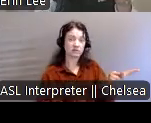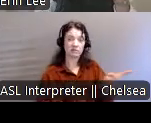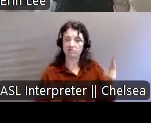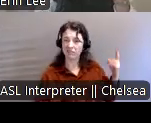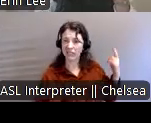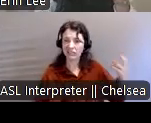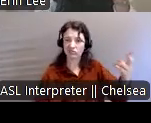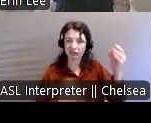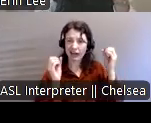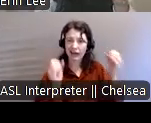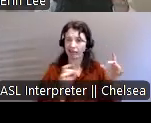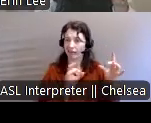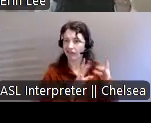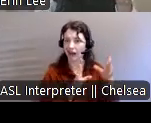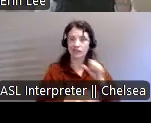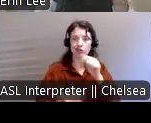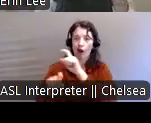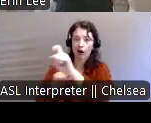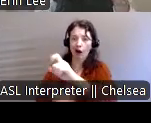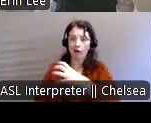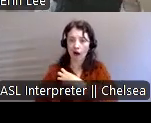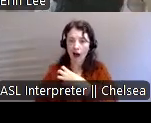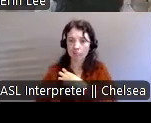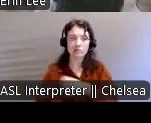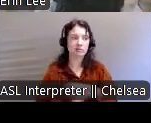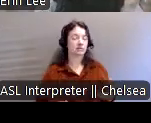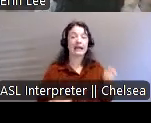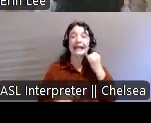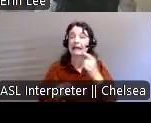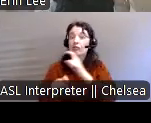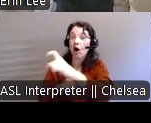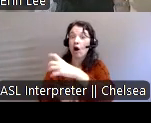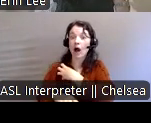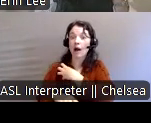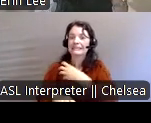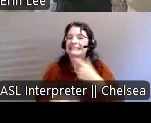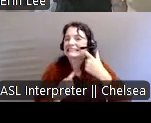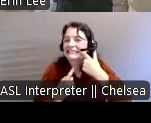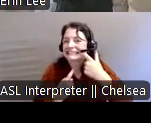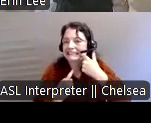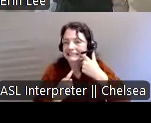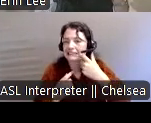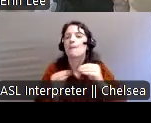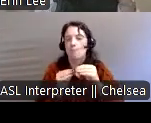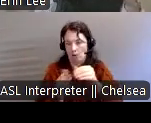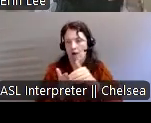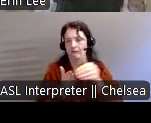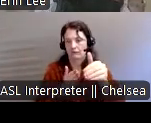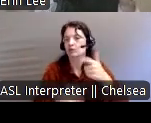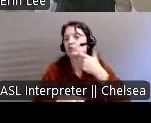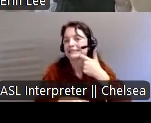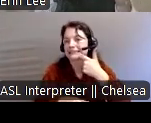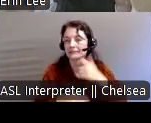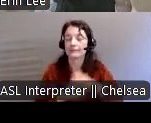been no engagement with police or law enforcement. And if there has, it's been very, very recent. Lots of cases where